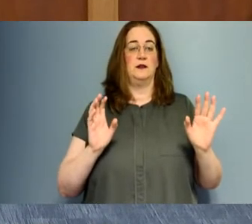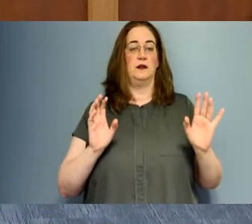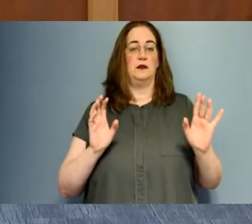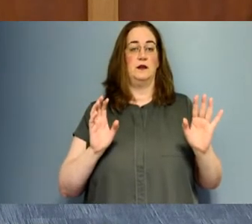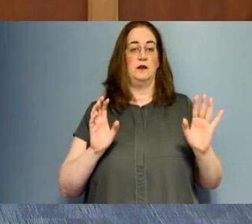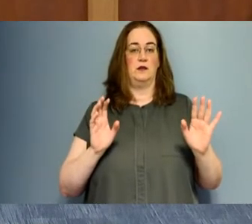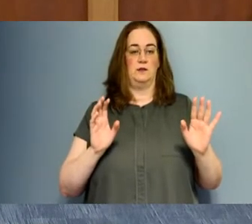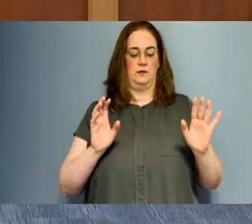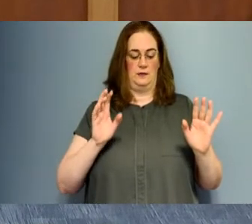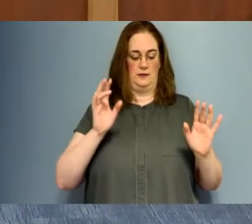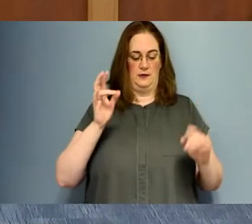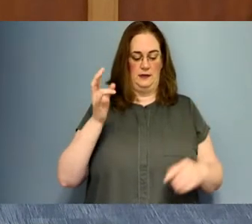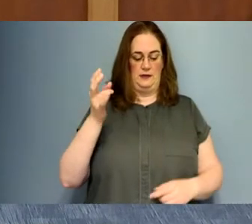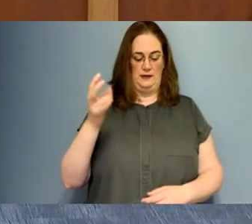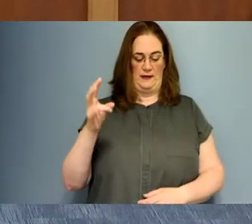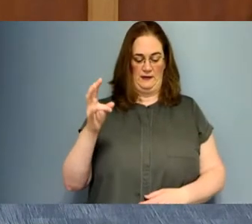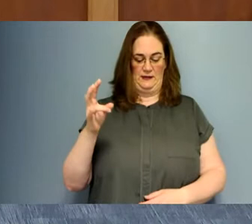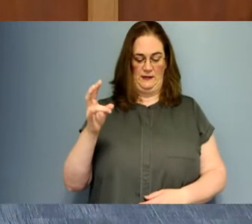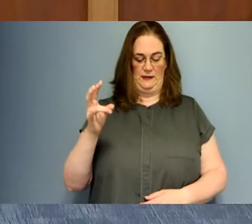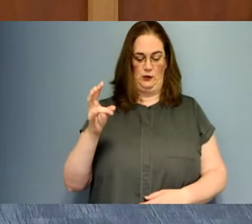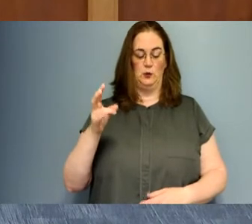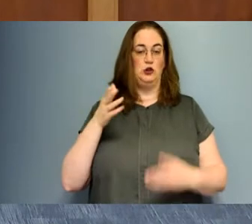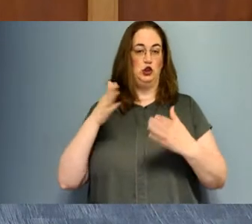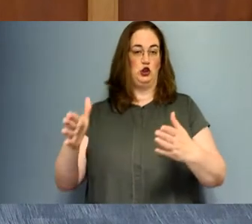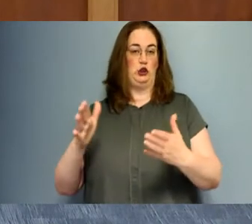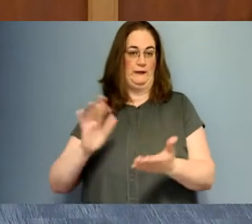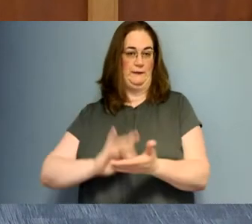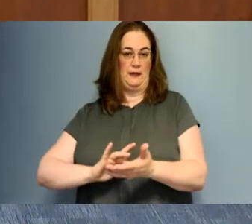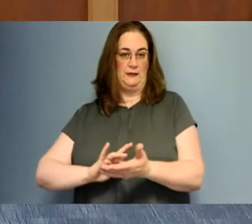the item 17, which is the street medicine.